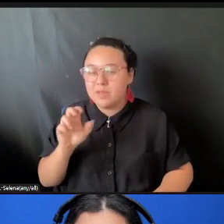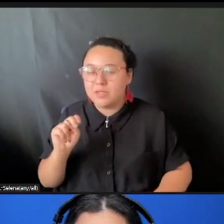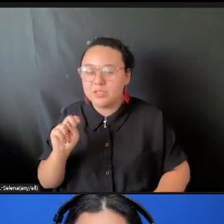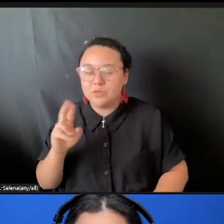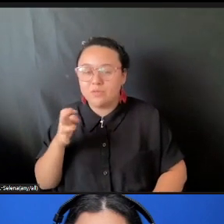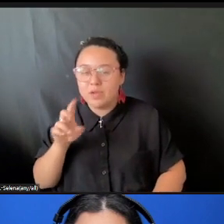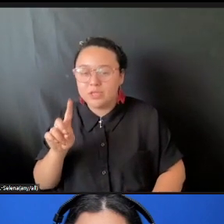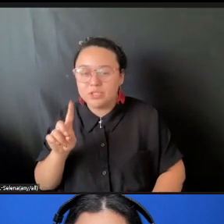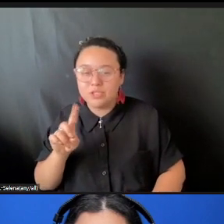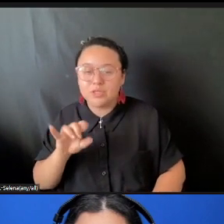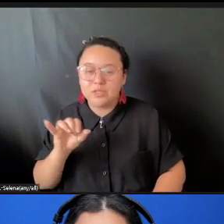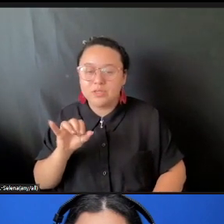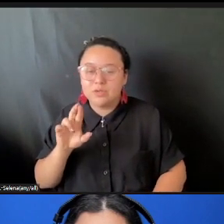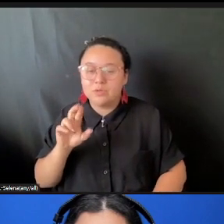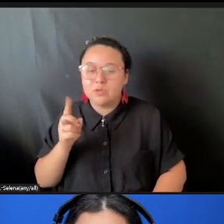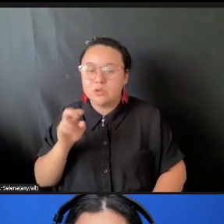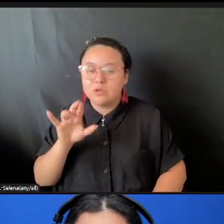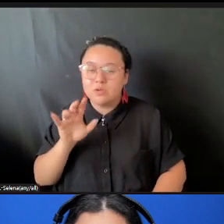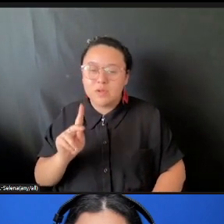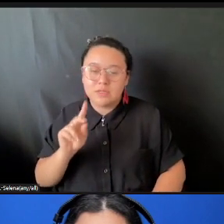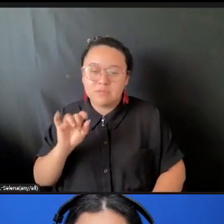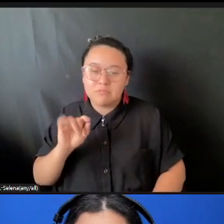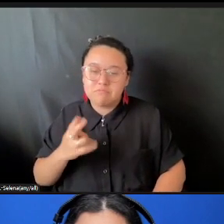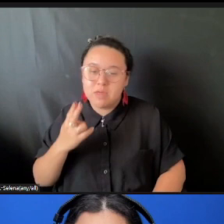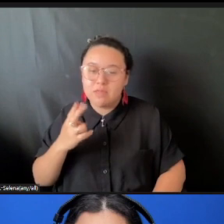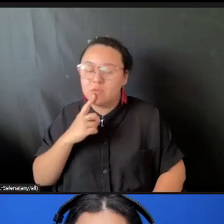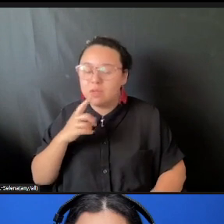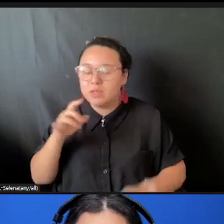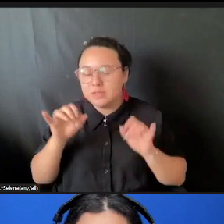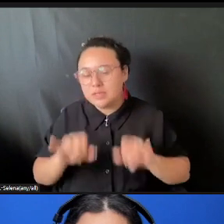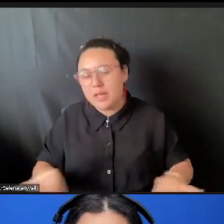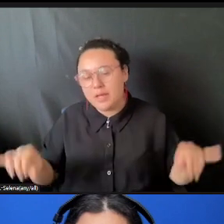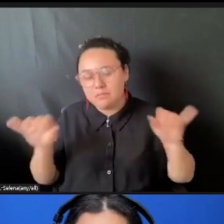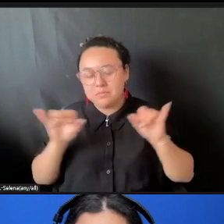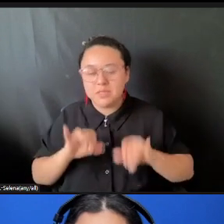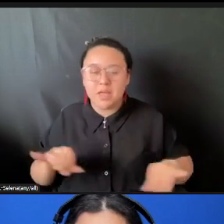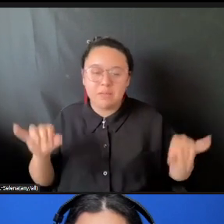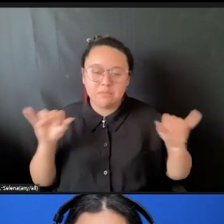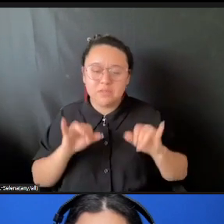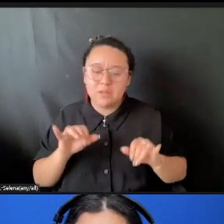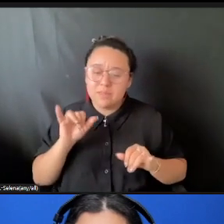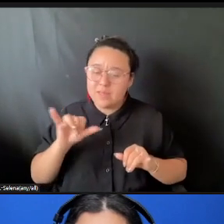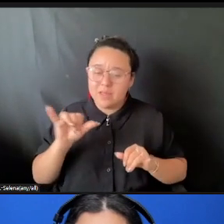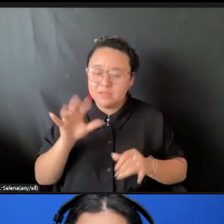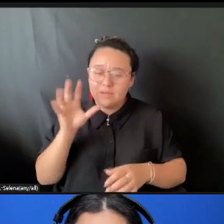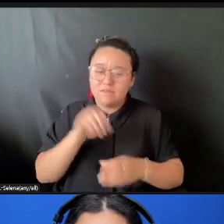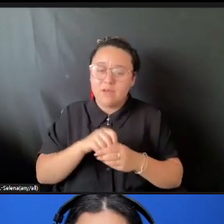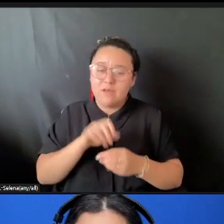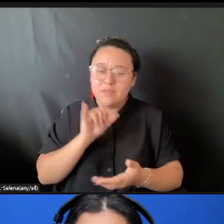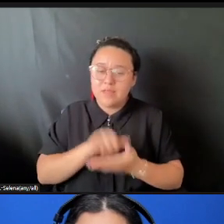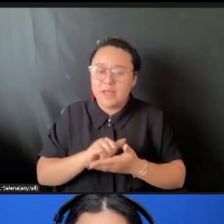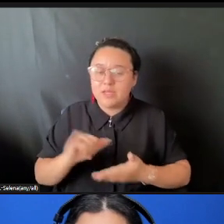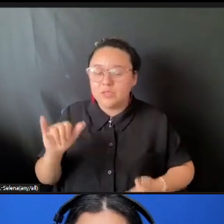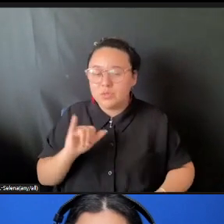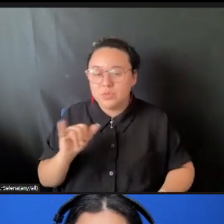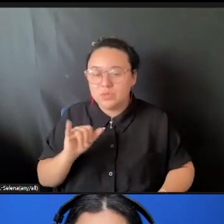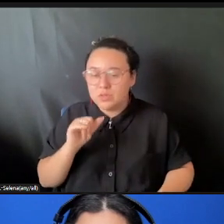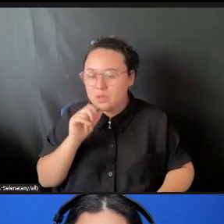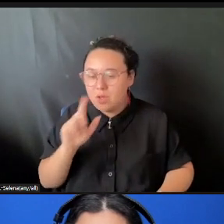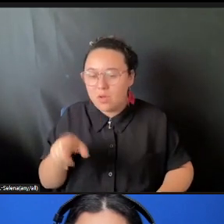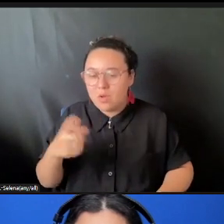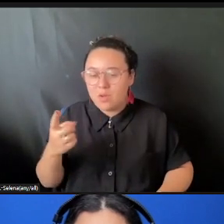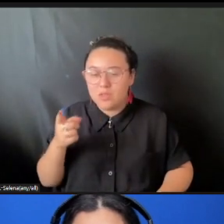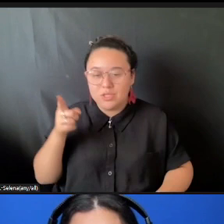working with her. So it's like, it always is very cyclical in nature. And I feel like that's also part of it too, is that not only is